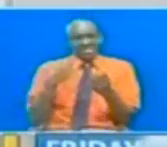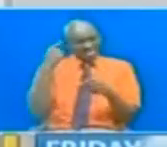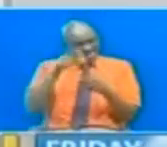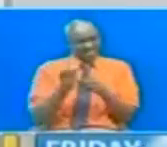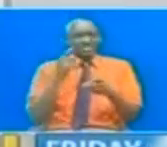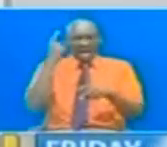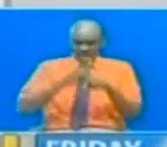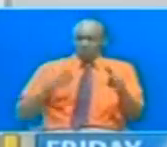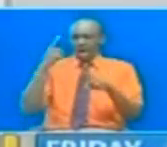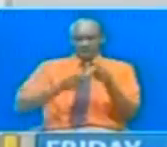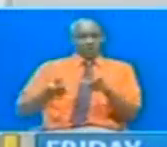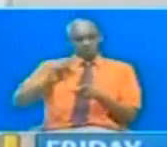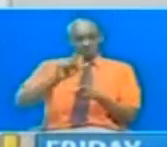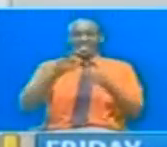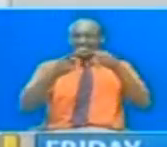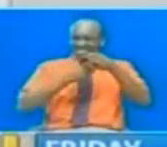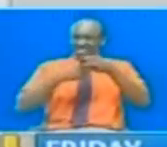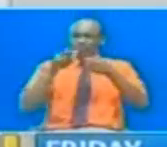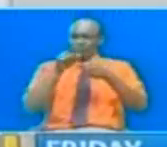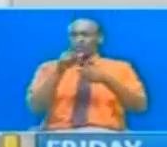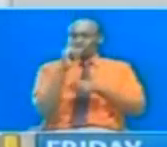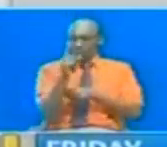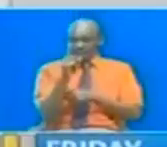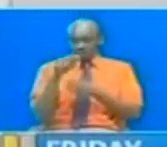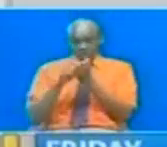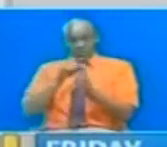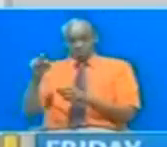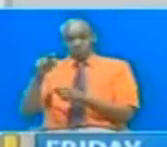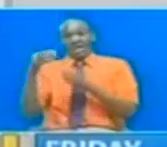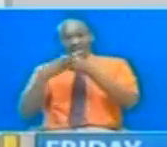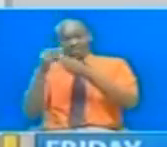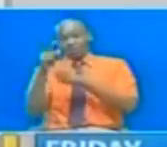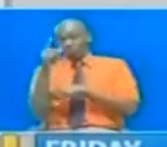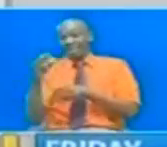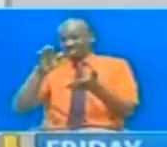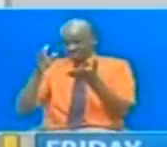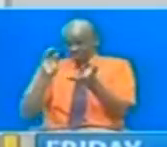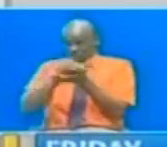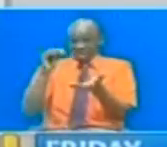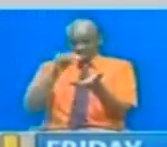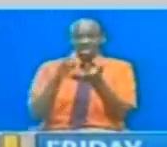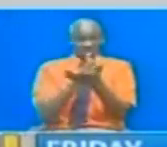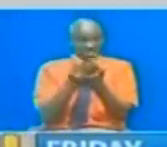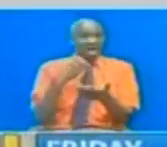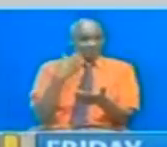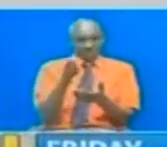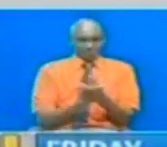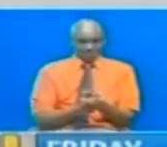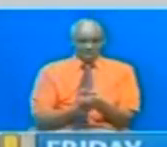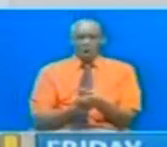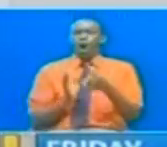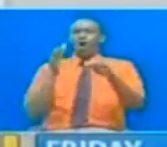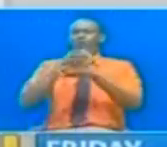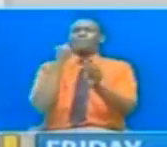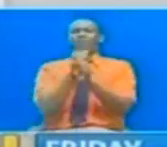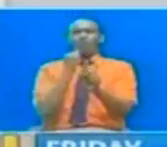volumes, which rose by 6.1% to 8.1 billion shares, up from 7.6 billion. The overall market